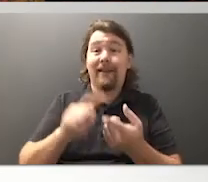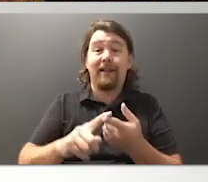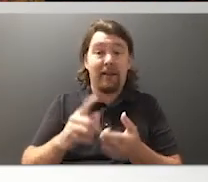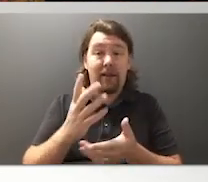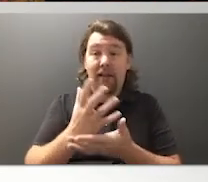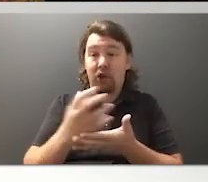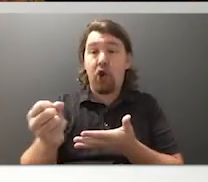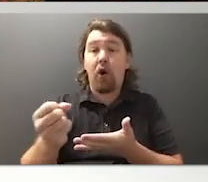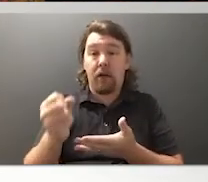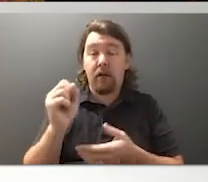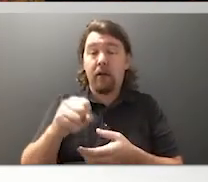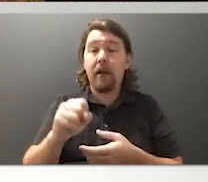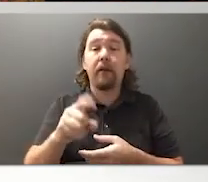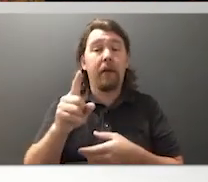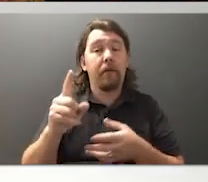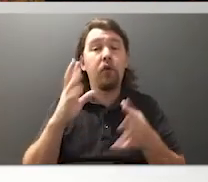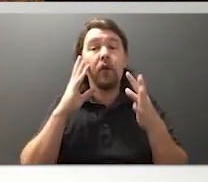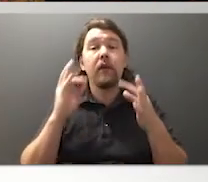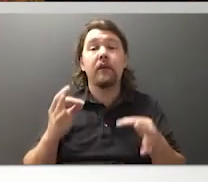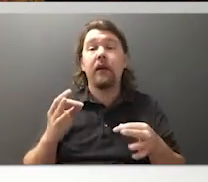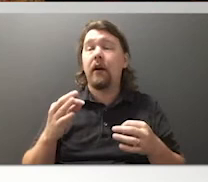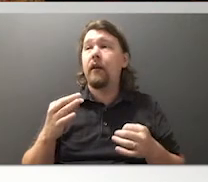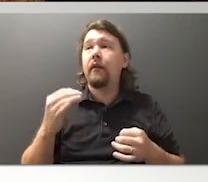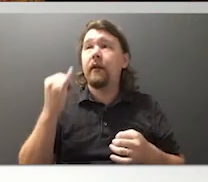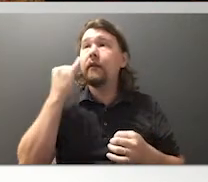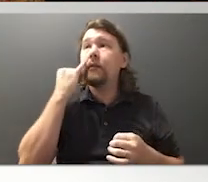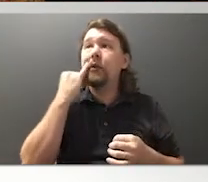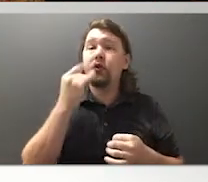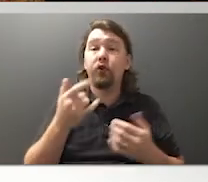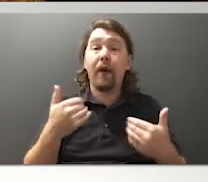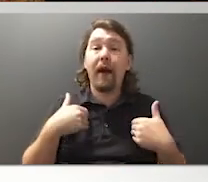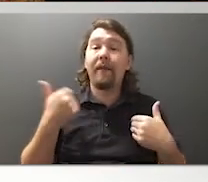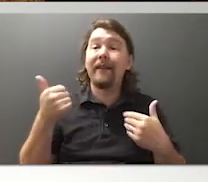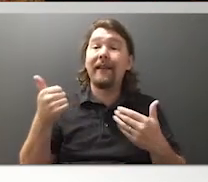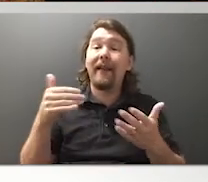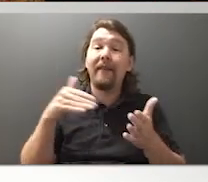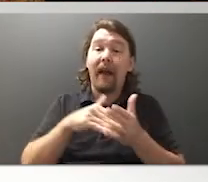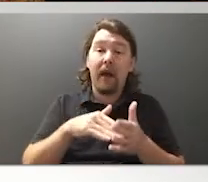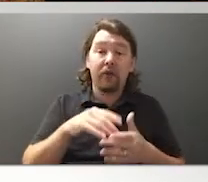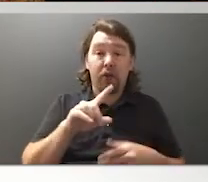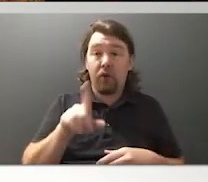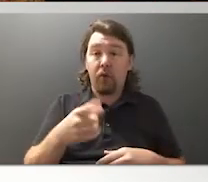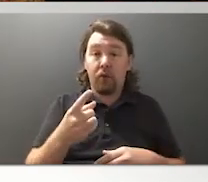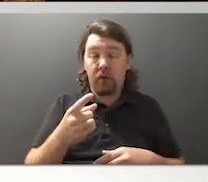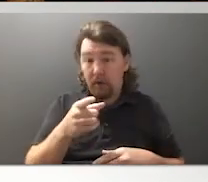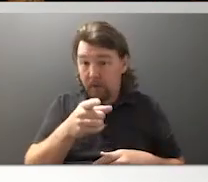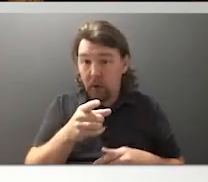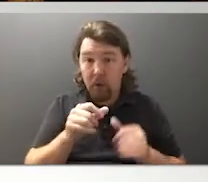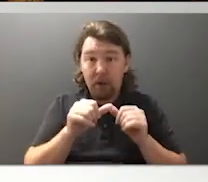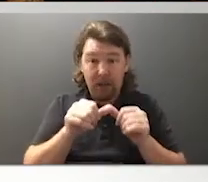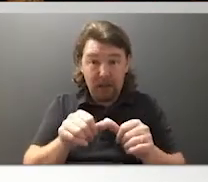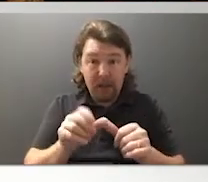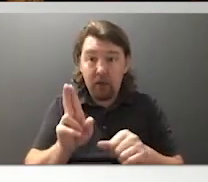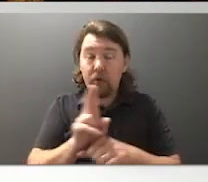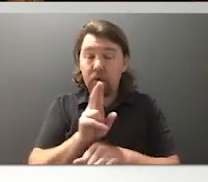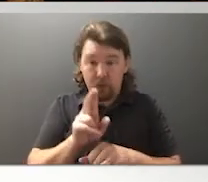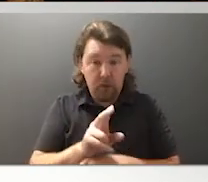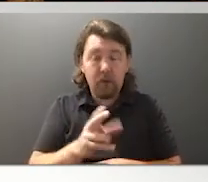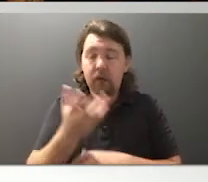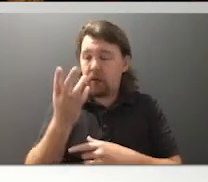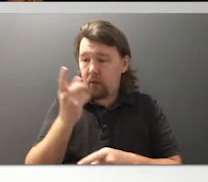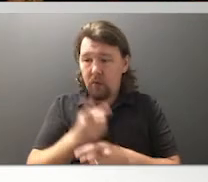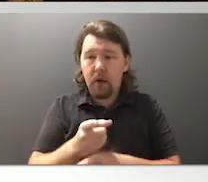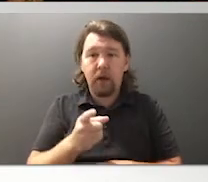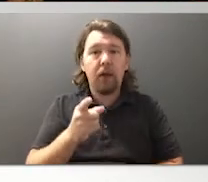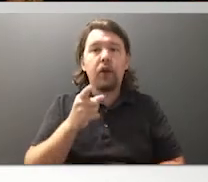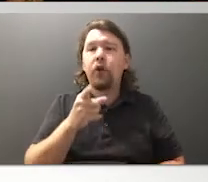right? If you choose to, if you have like 10,000 and you only use, as long as you continue to use them, right? You're just not